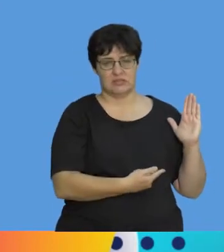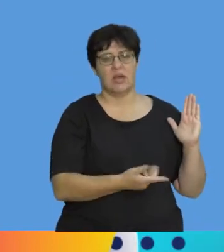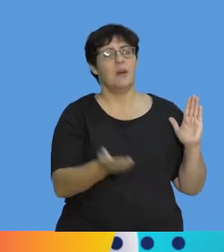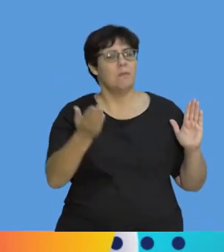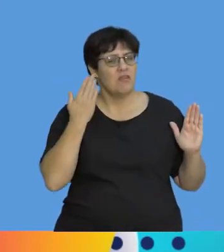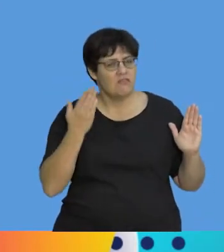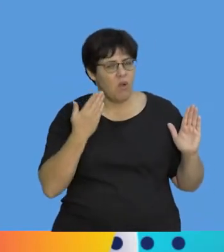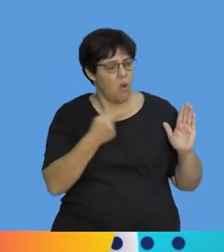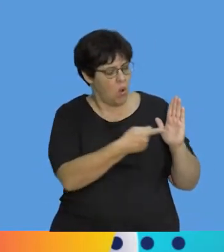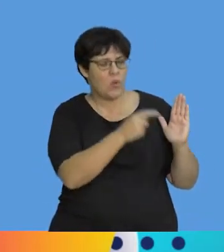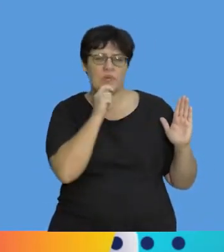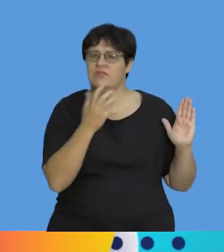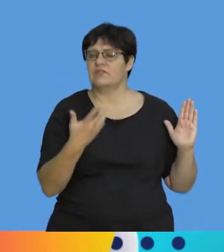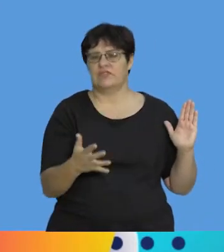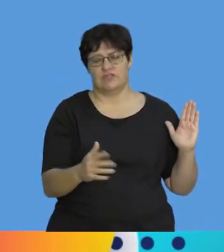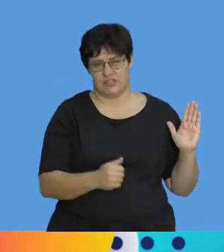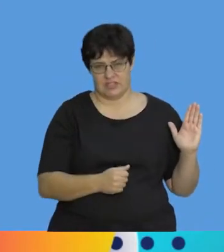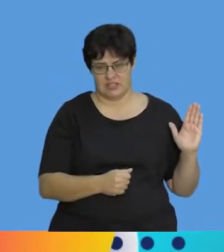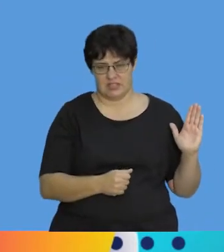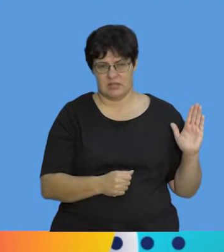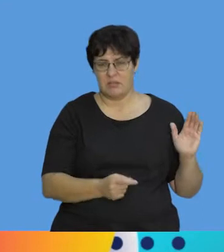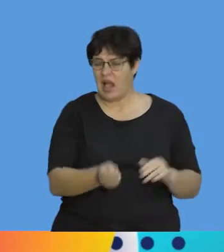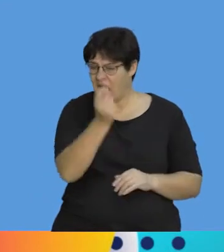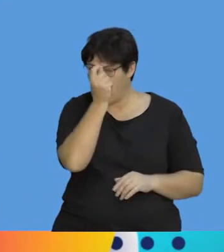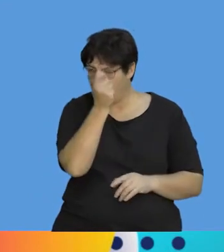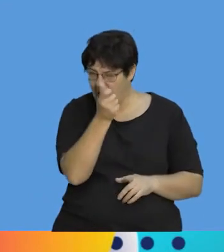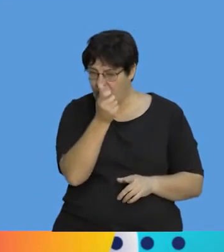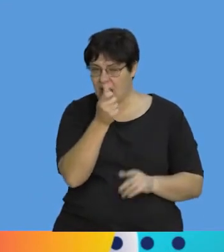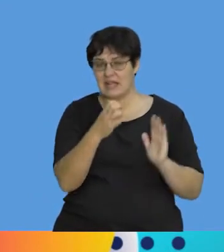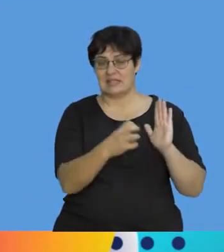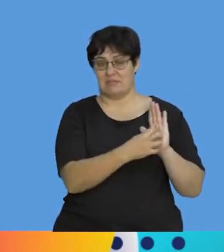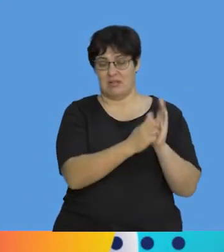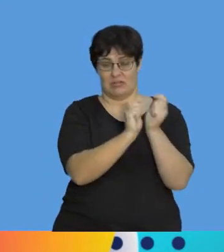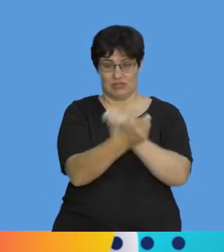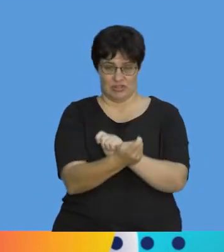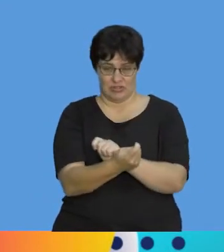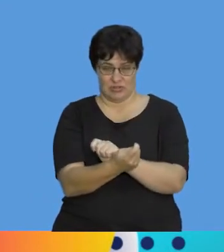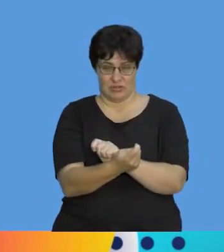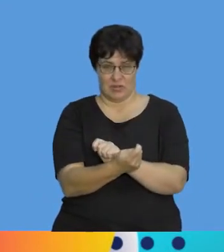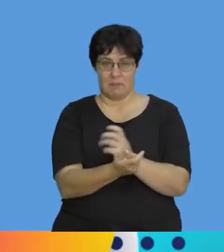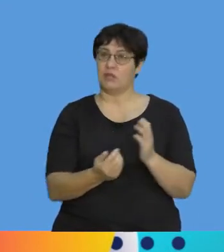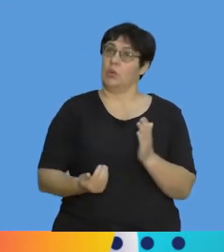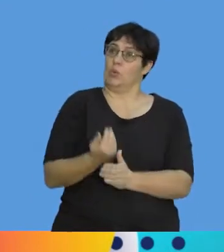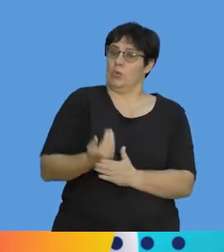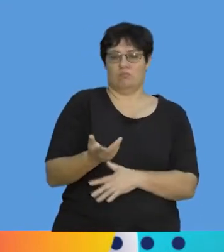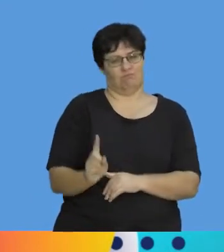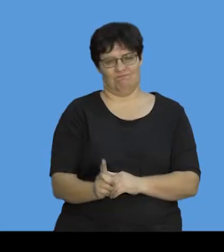these before. It's just one little difference in one of the symbols, but they're not going to be anything new.